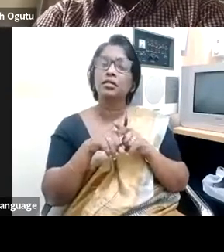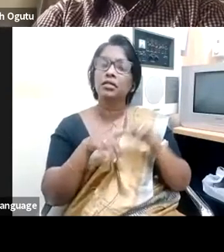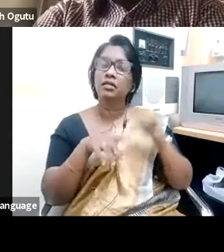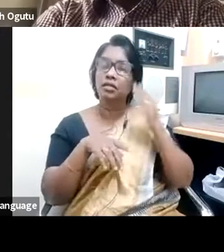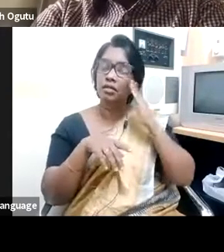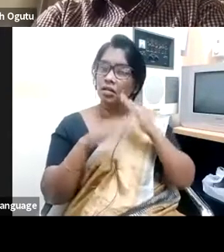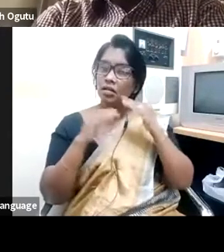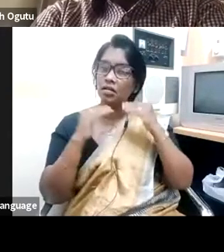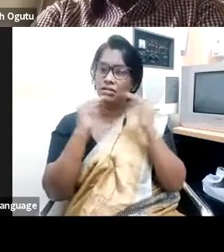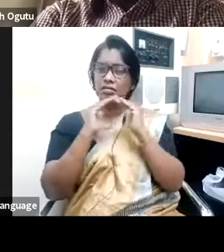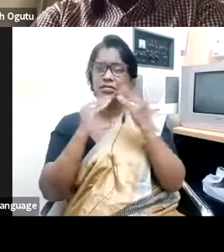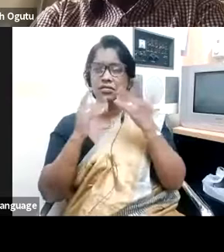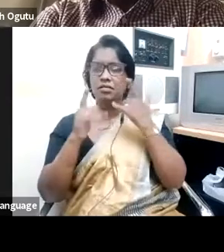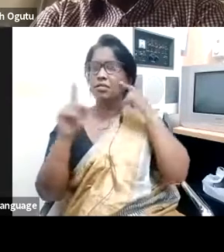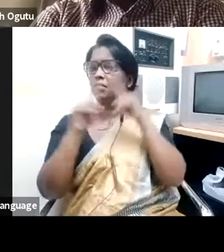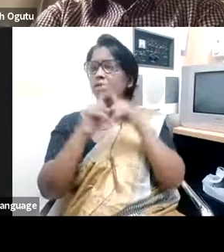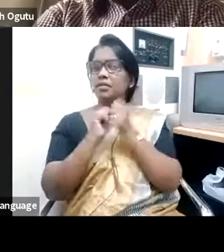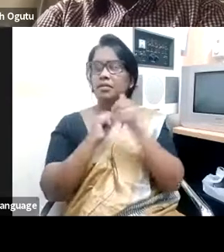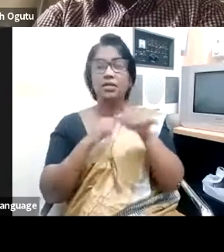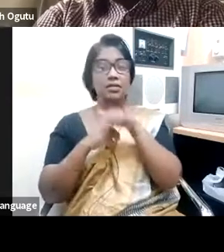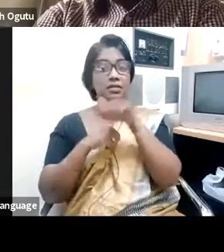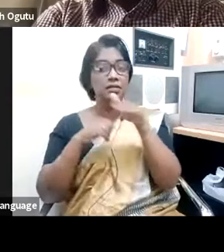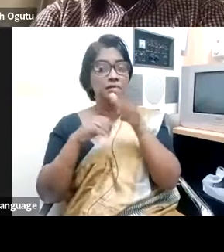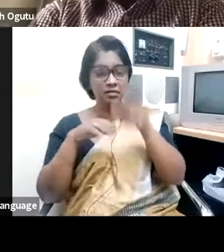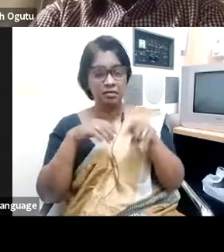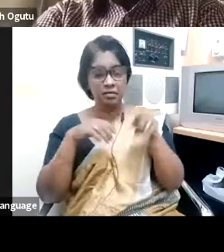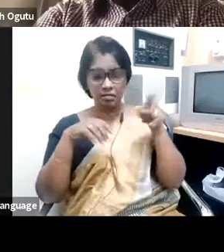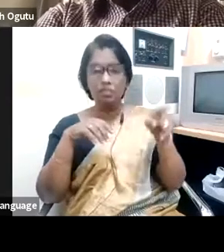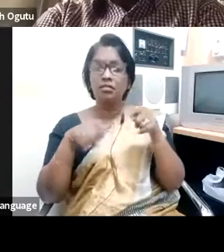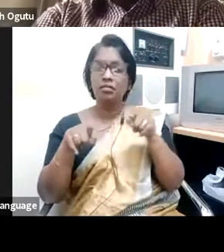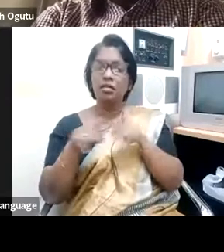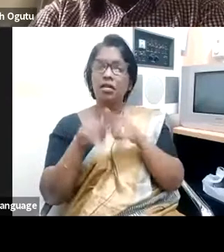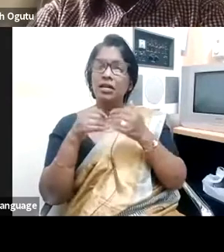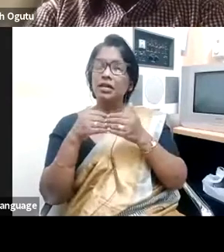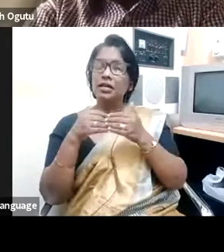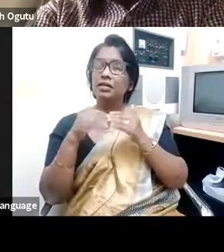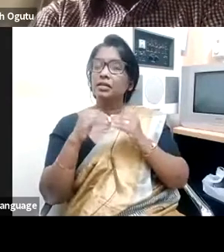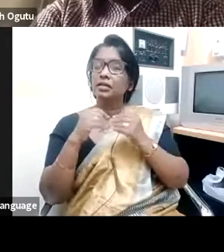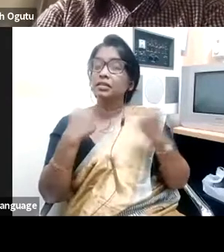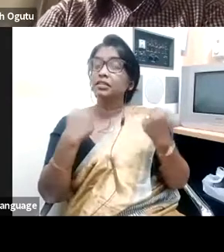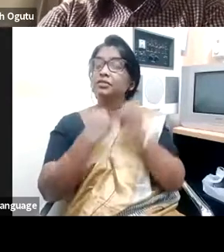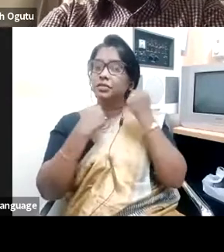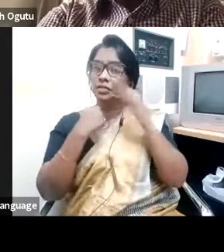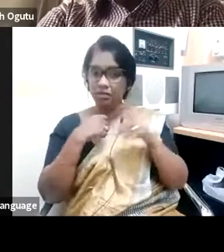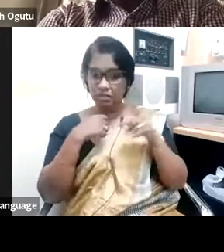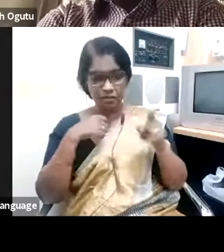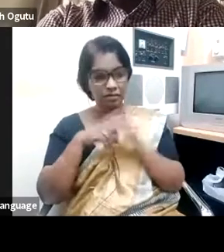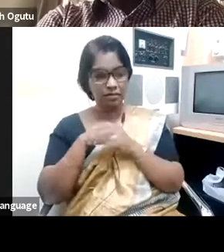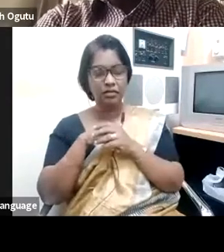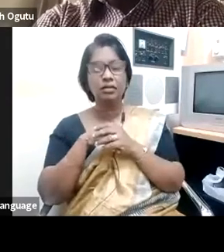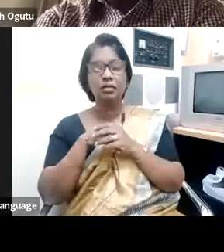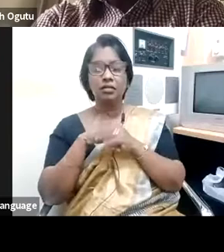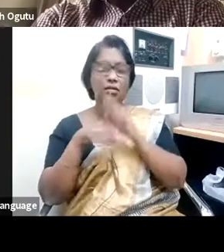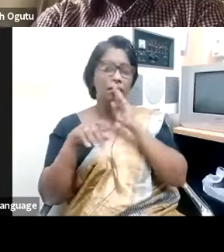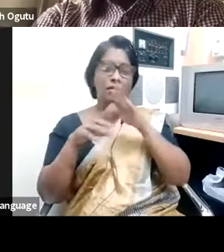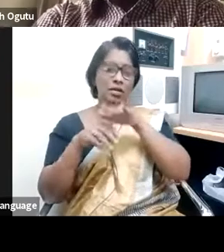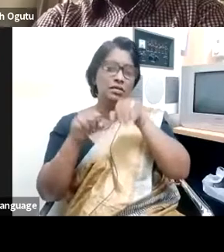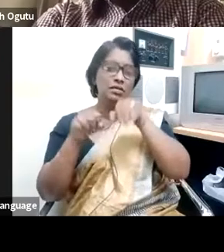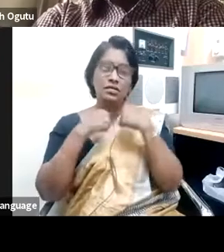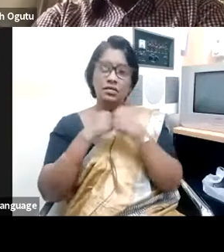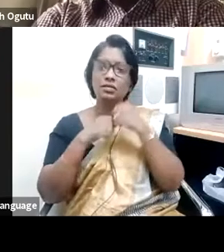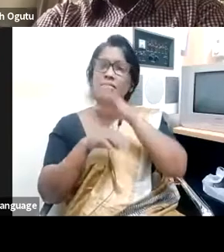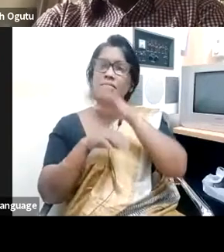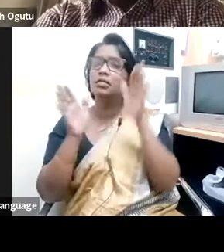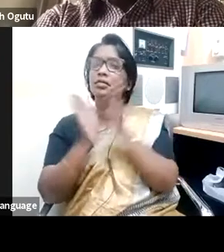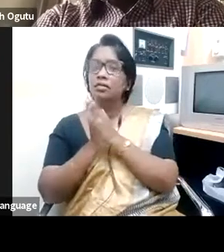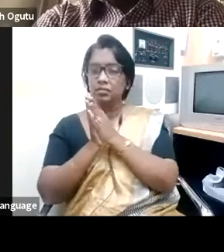poverty. Let's not waste this chance. And there's no single company, no single industry that working in isolation will be